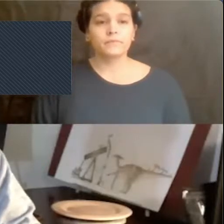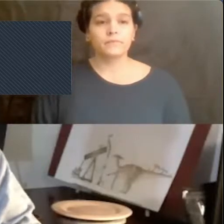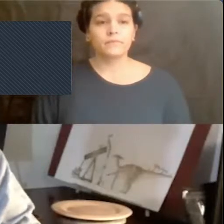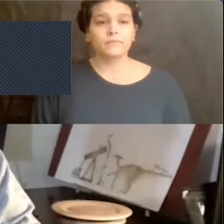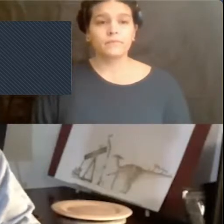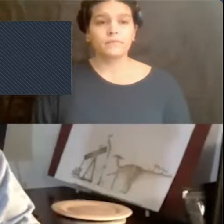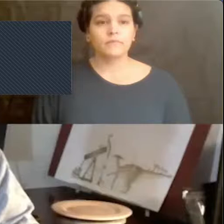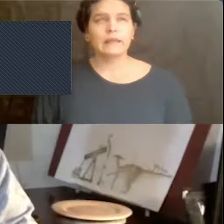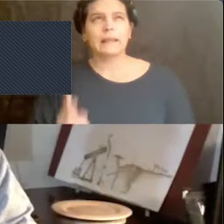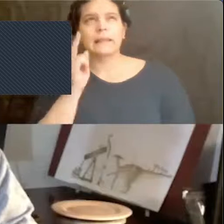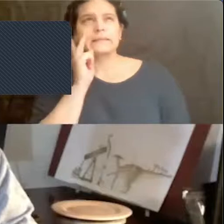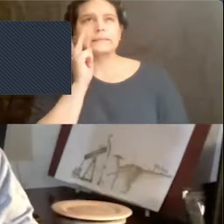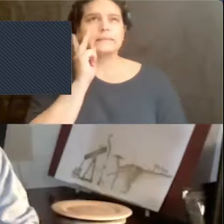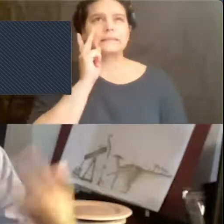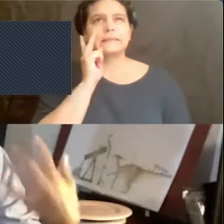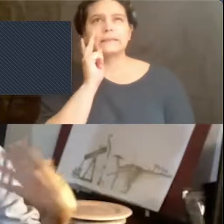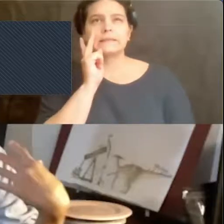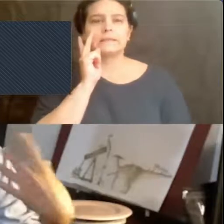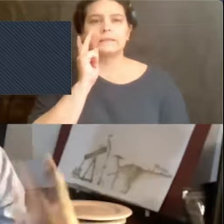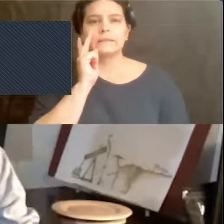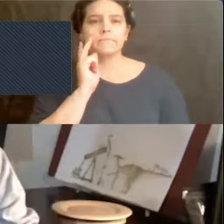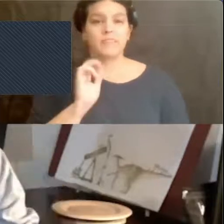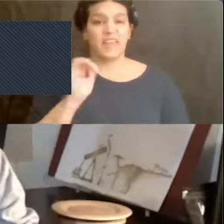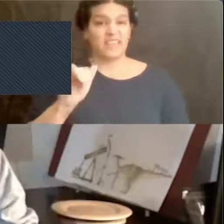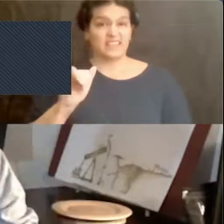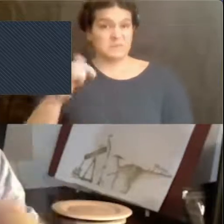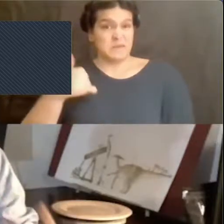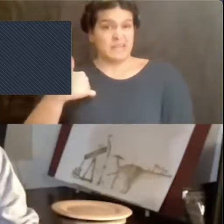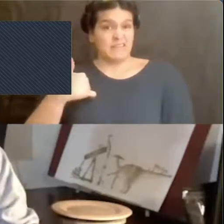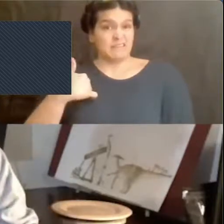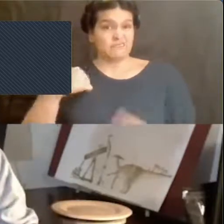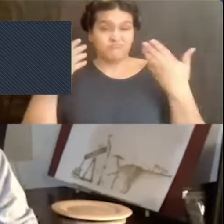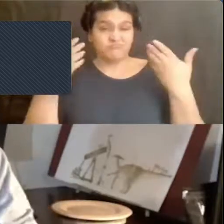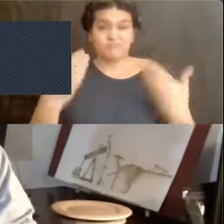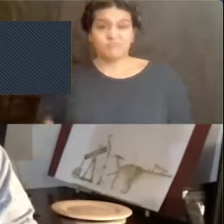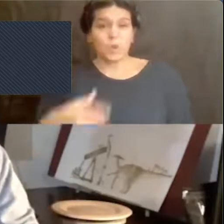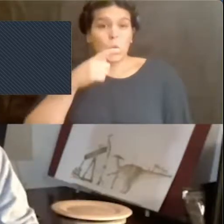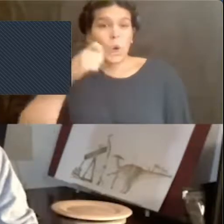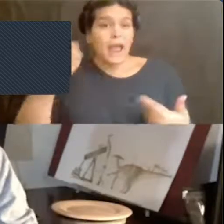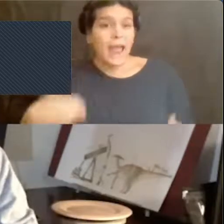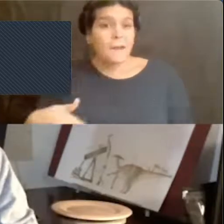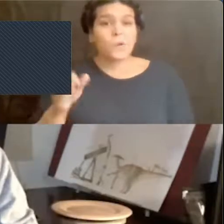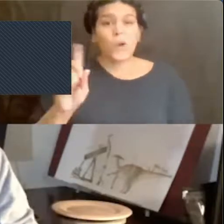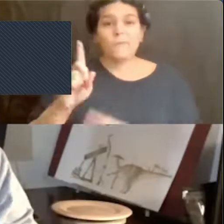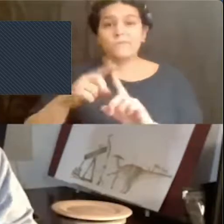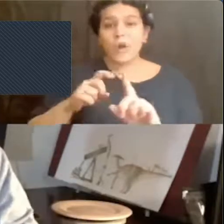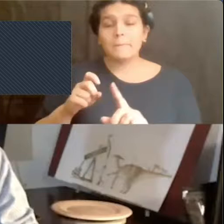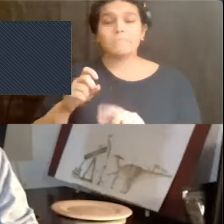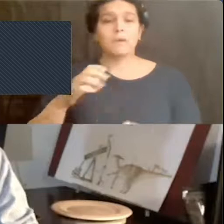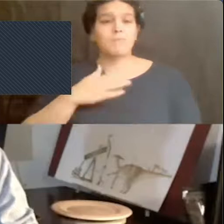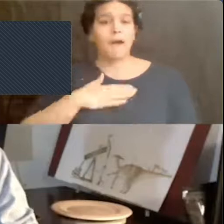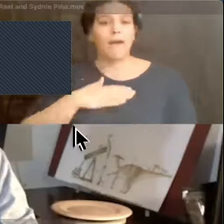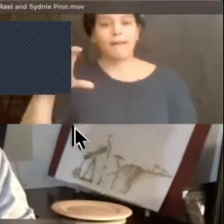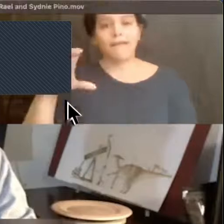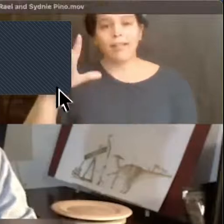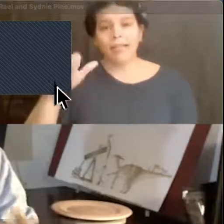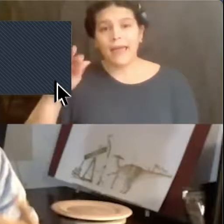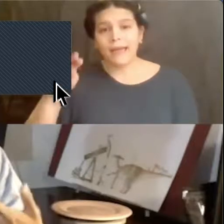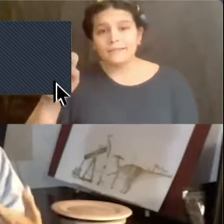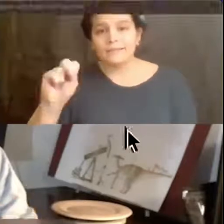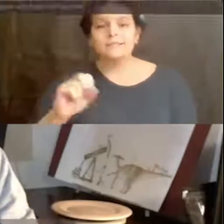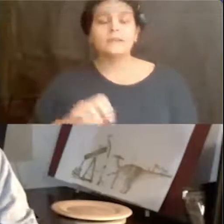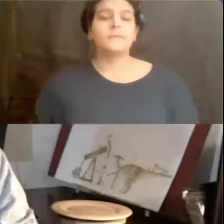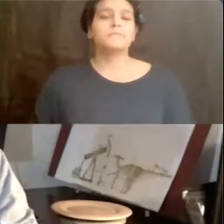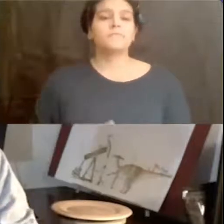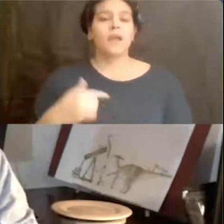let's see. So that's who I am. That's where I'm from. Those are my clans. I am from